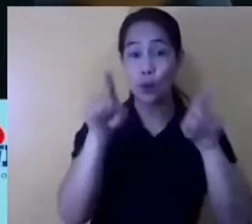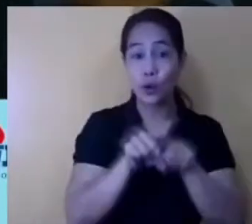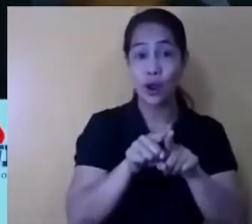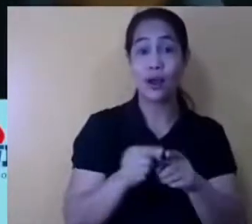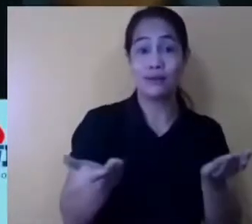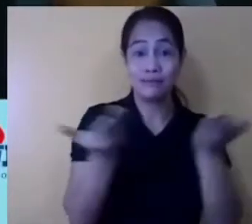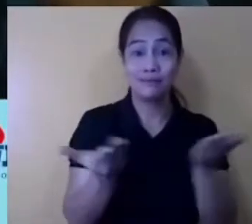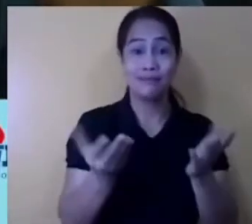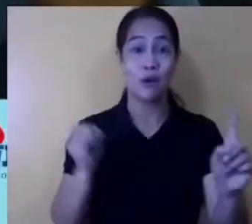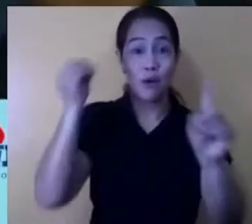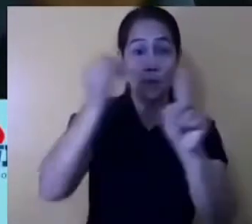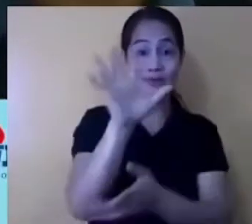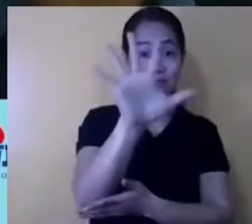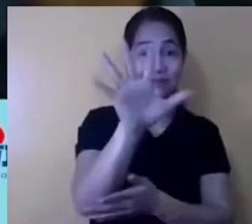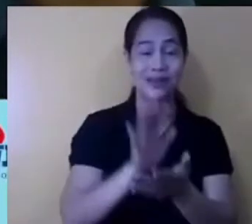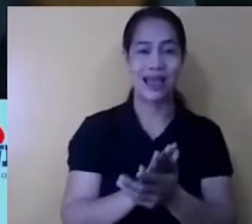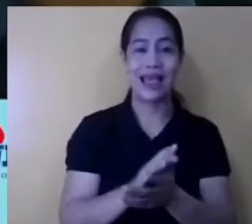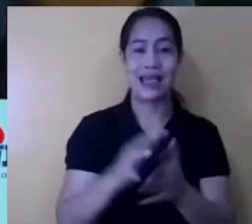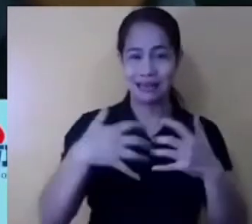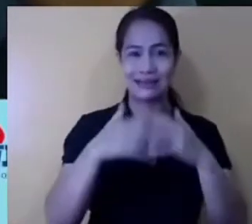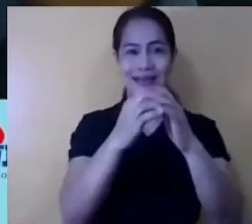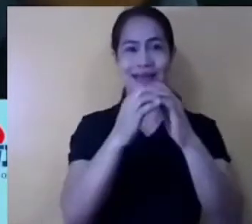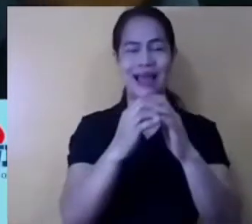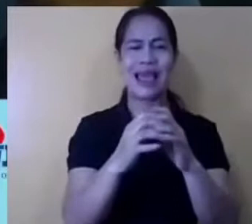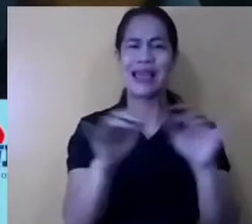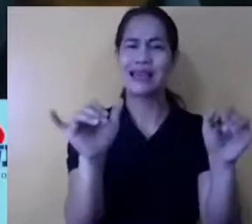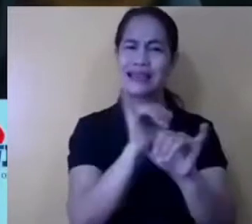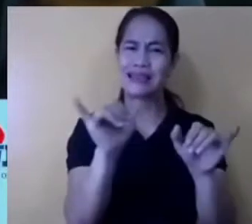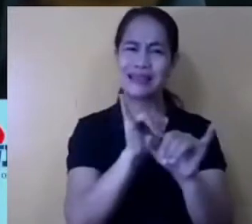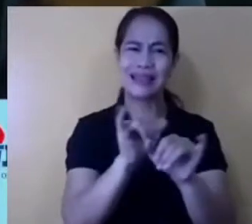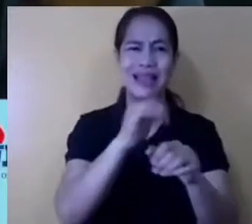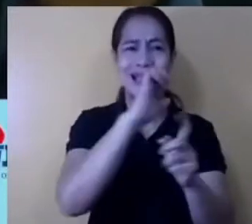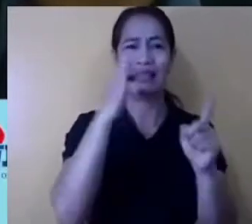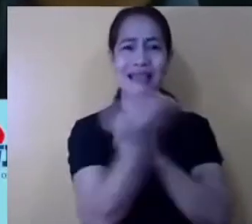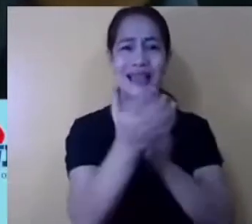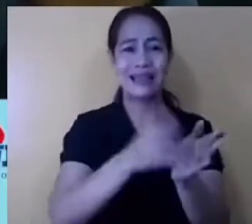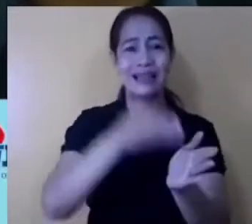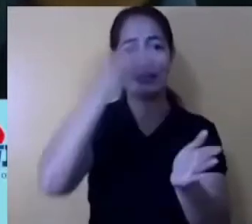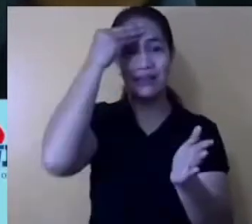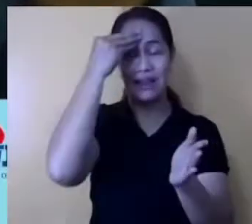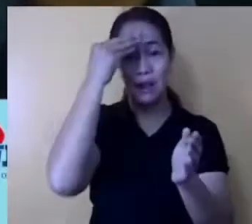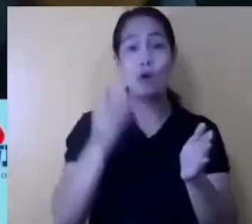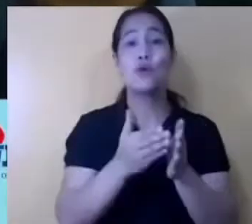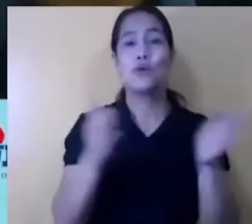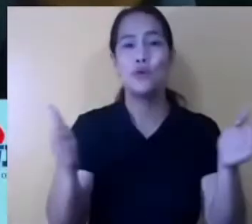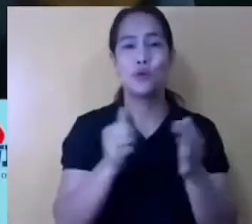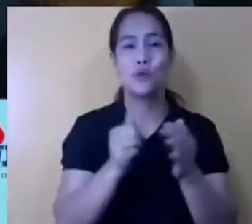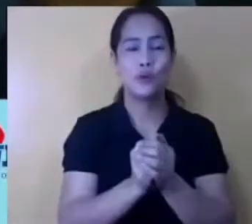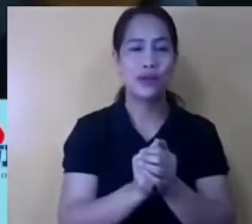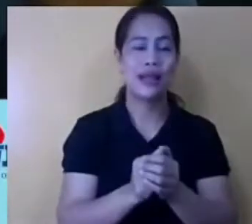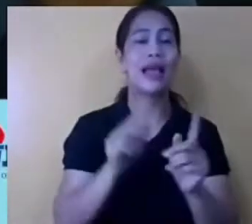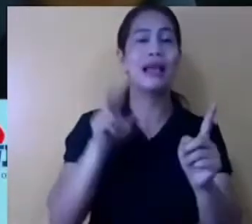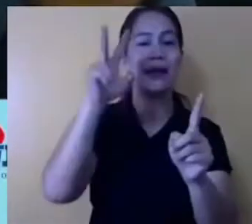5, establish safe and secure learning environments to enhance learning through the consistent implementation of